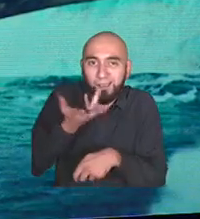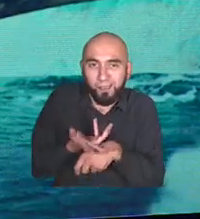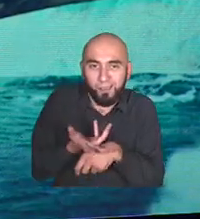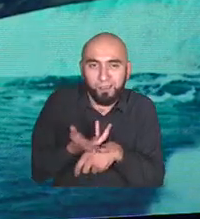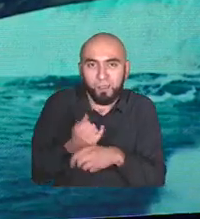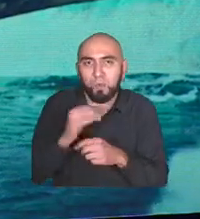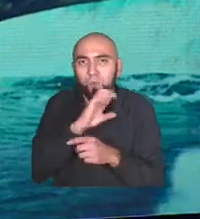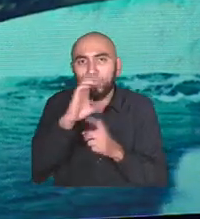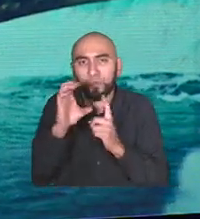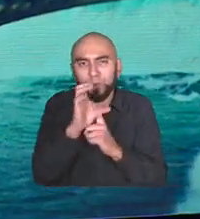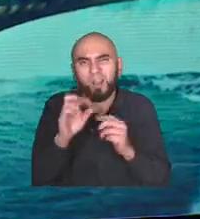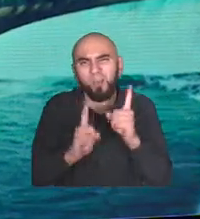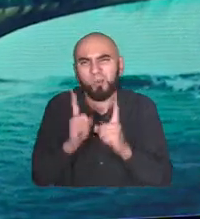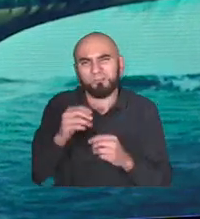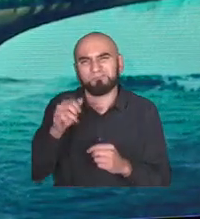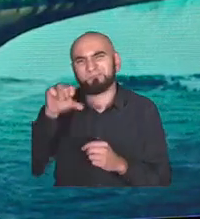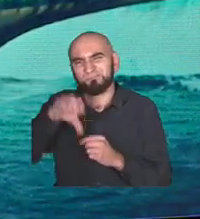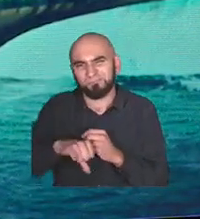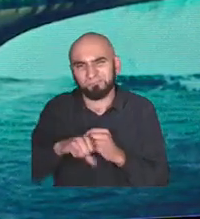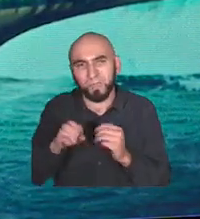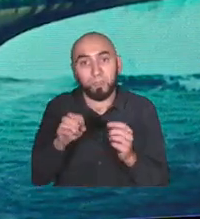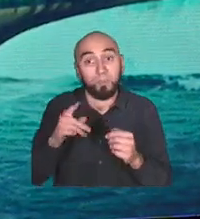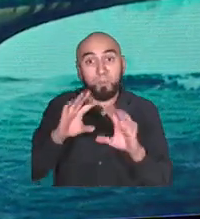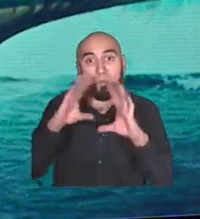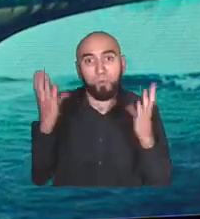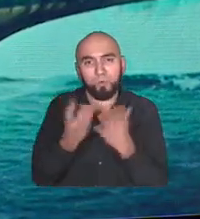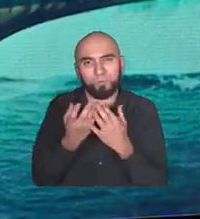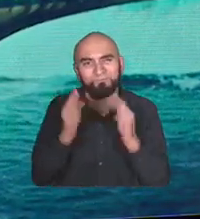permeating through the world because depression is profitable.